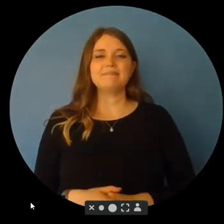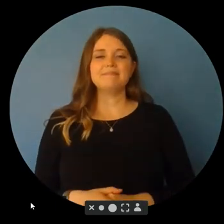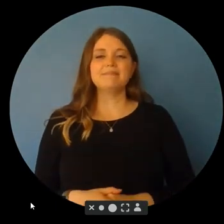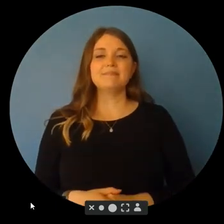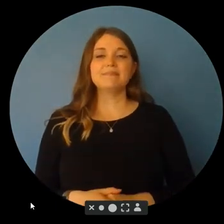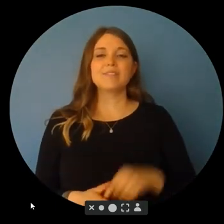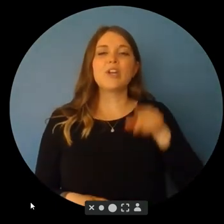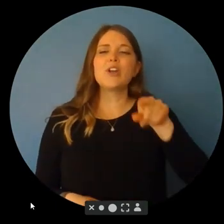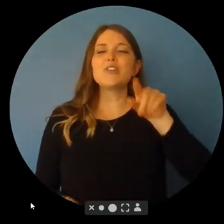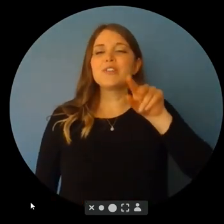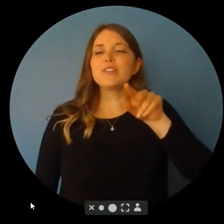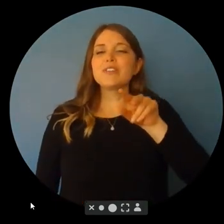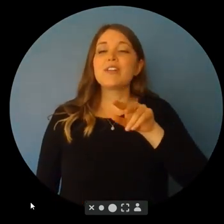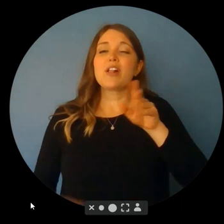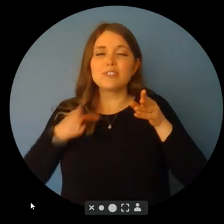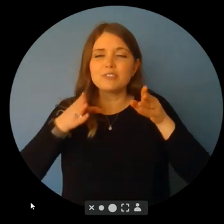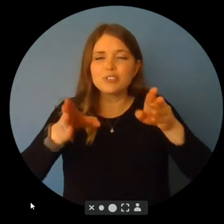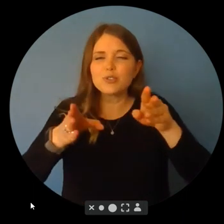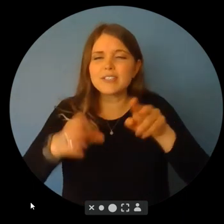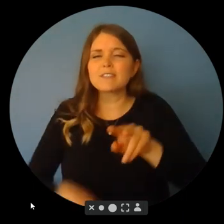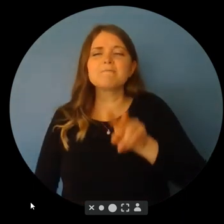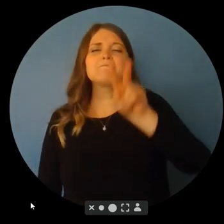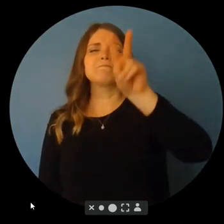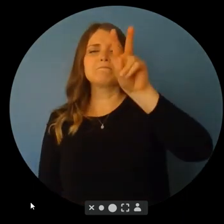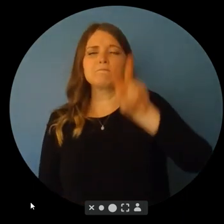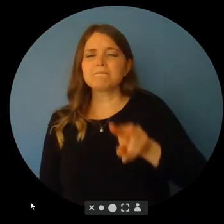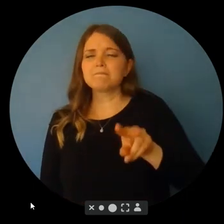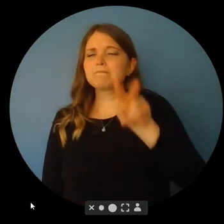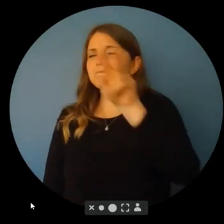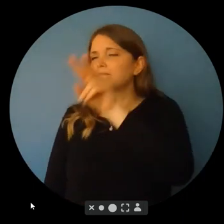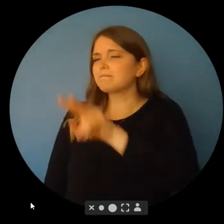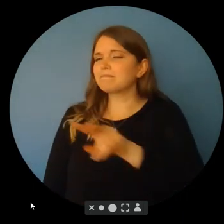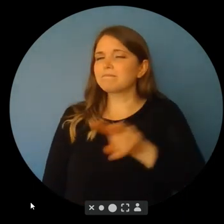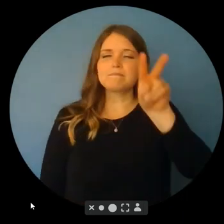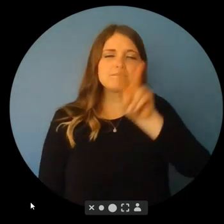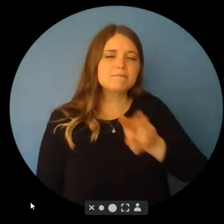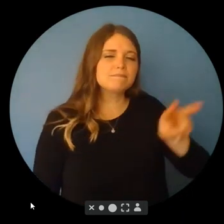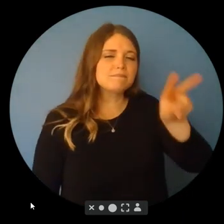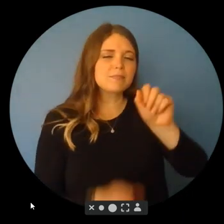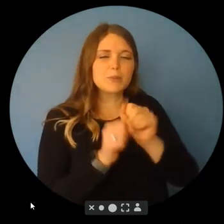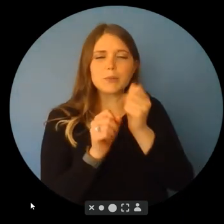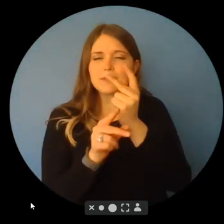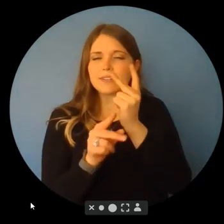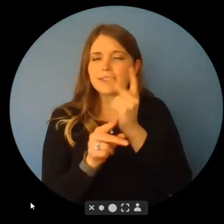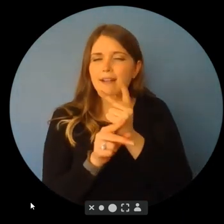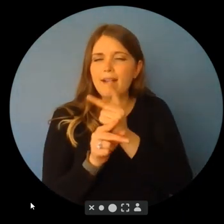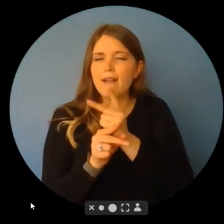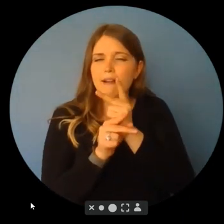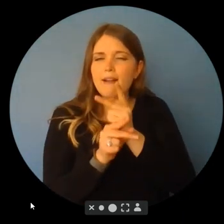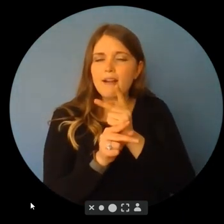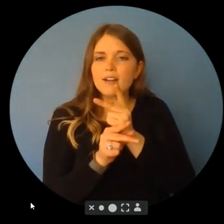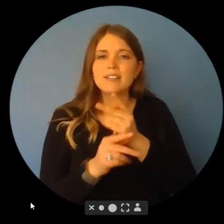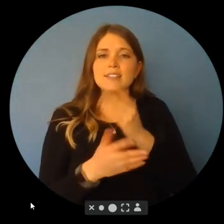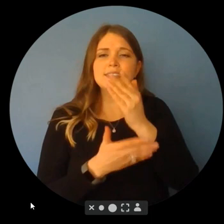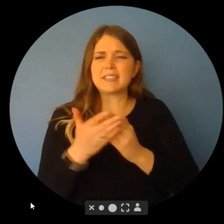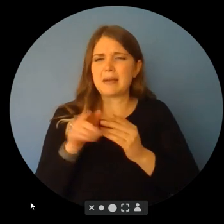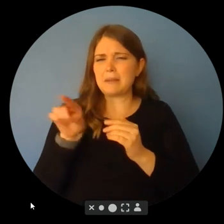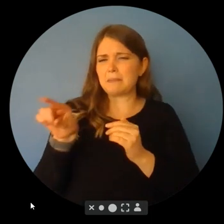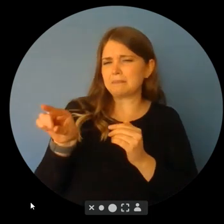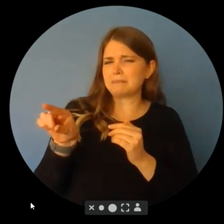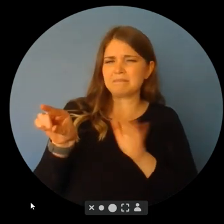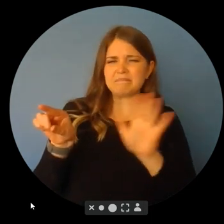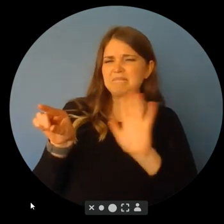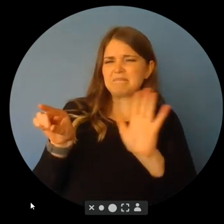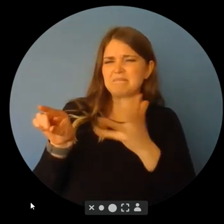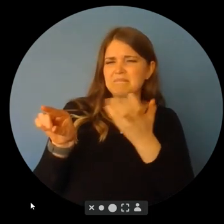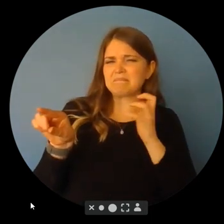You'll look up and down streets, look them over with care. About some you will say, I don't choose to go